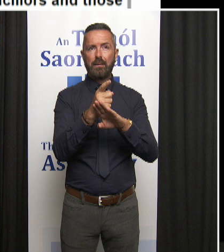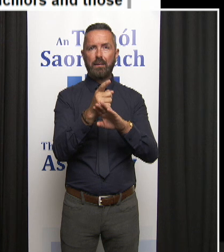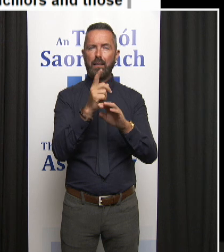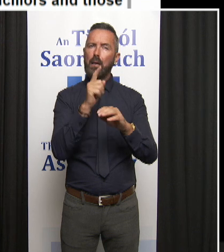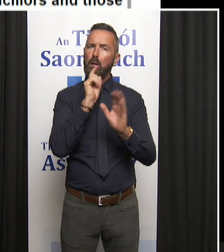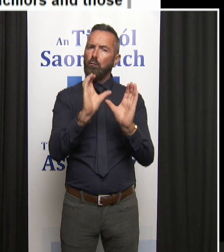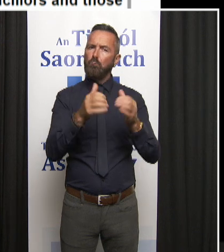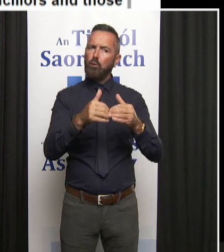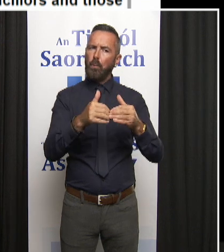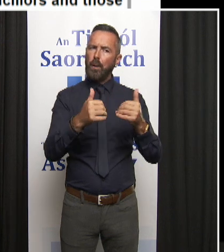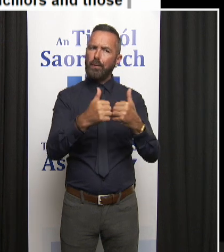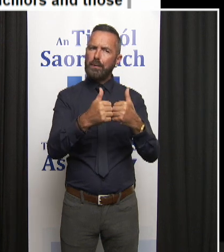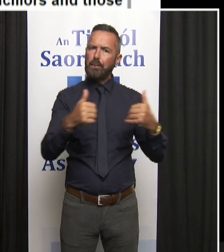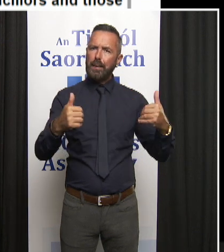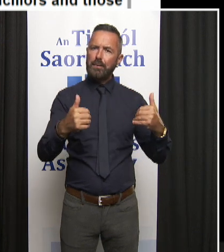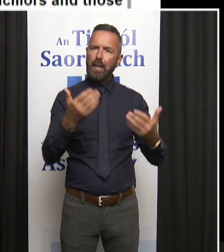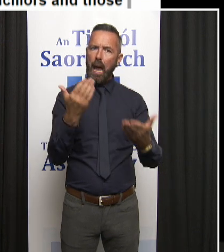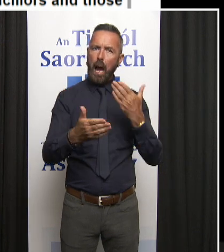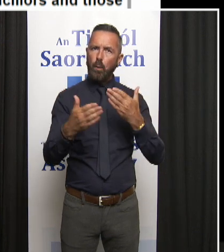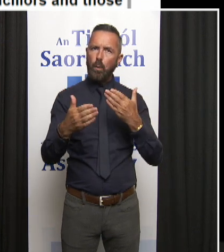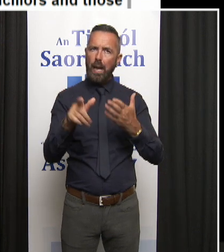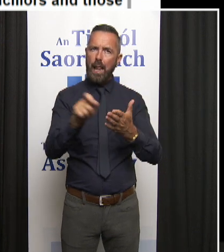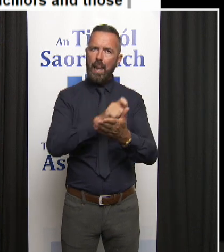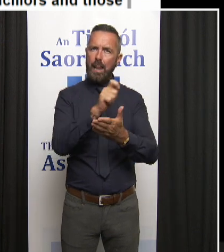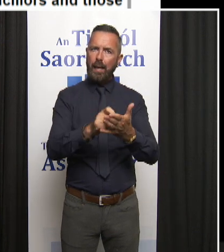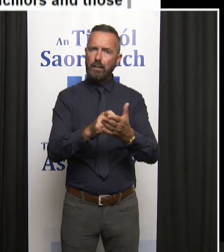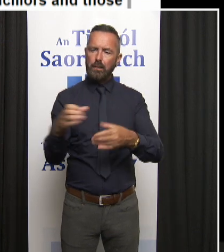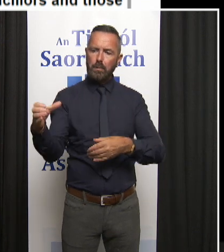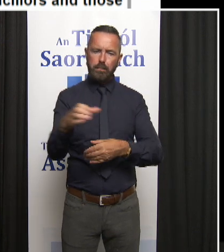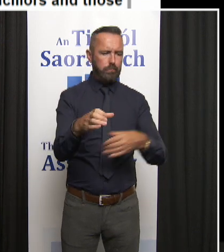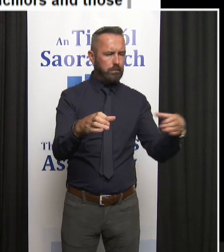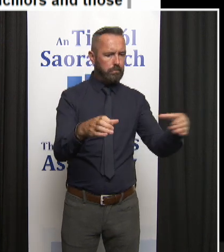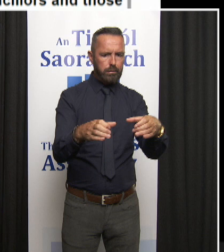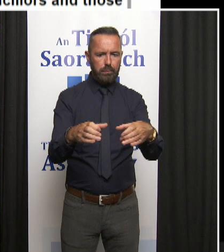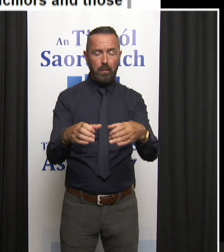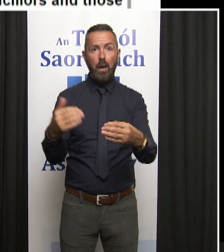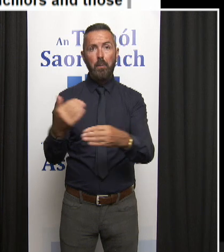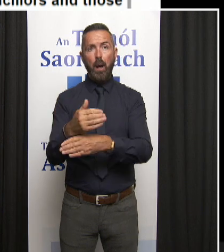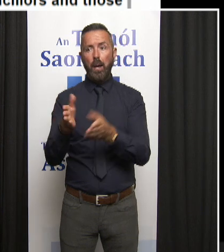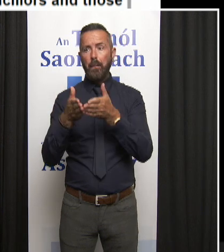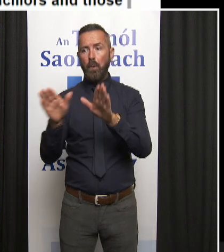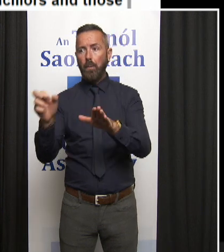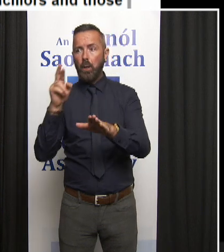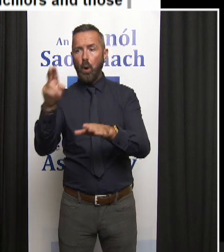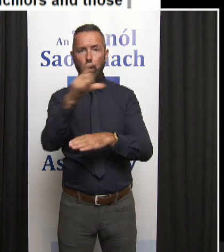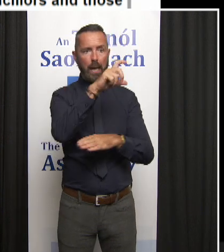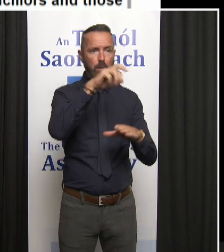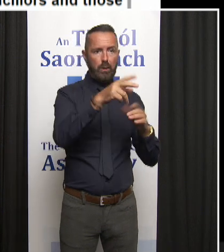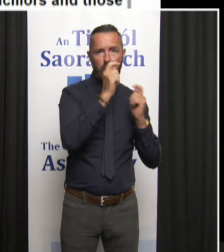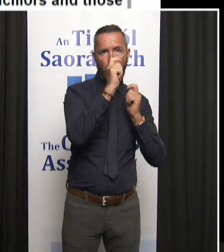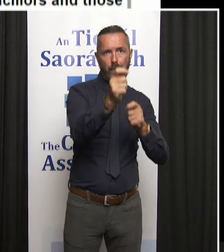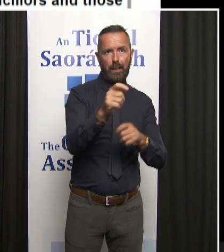on how they would be elected, whether they would be elected by the public or if they would be nominated by as councillors. It would be a